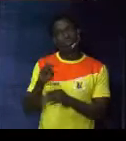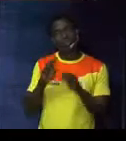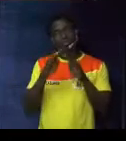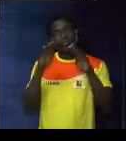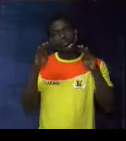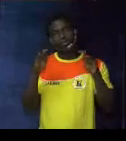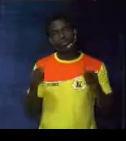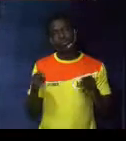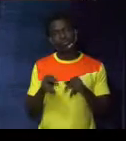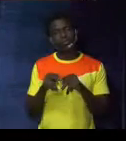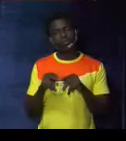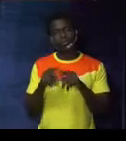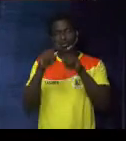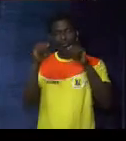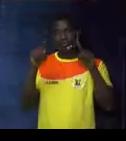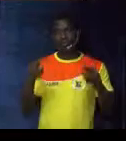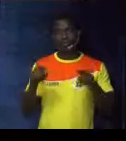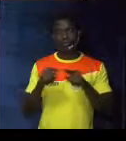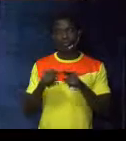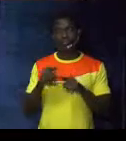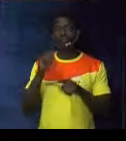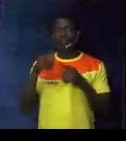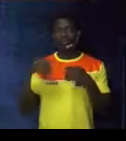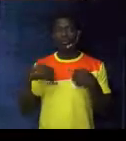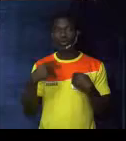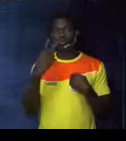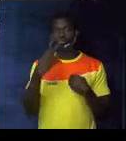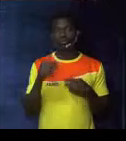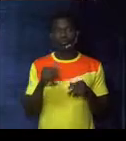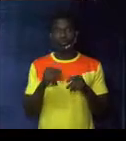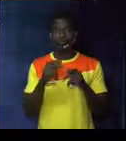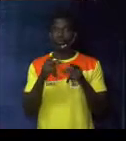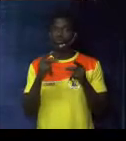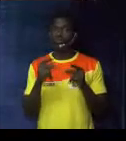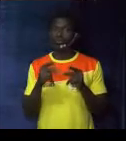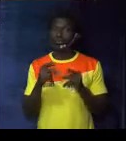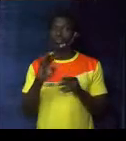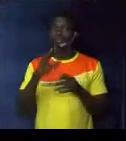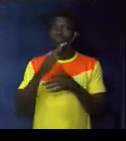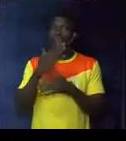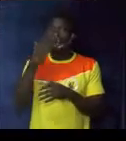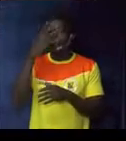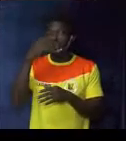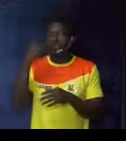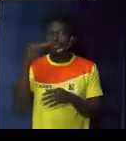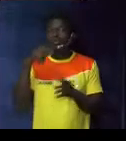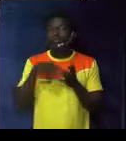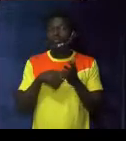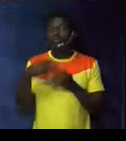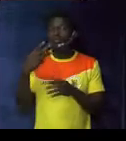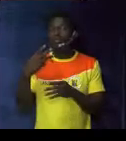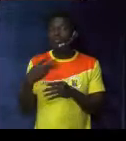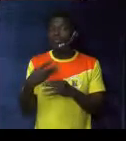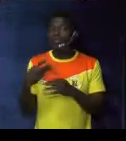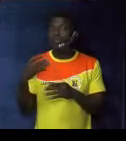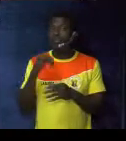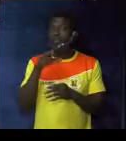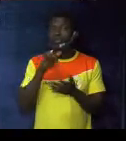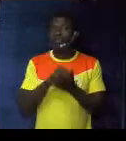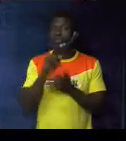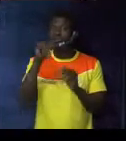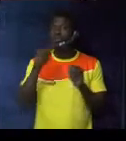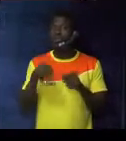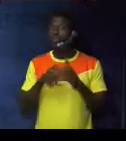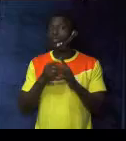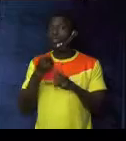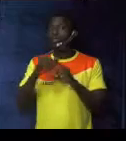so that I will have 2 spaces in each box for each of the 2 digits. Now, the beauty of this method is that you can start from any box